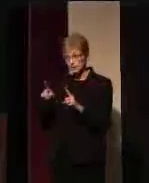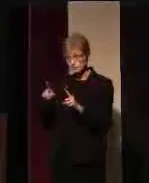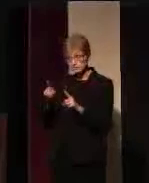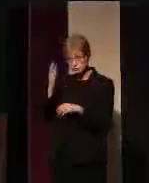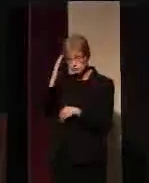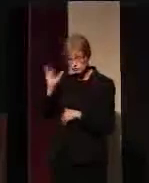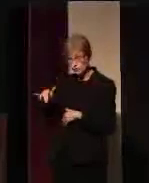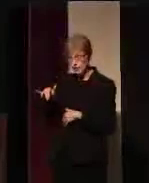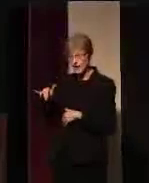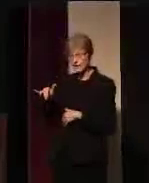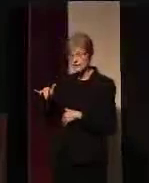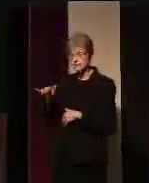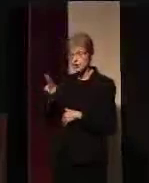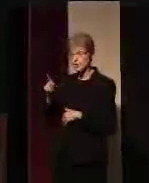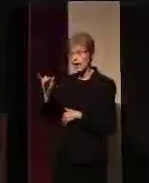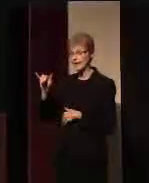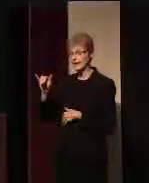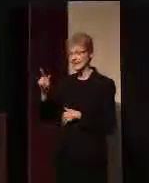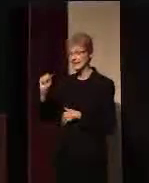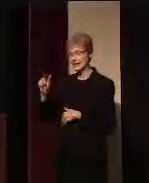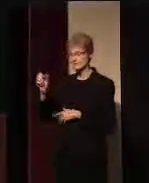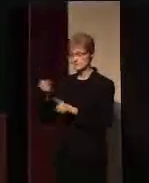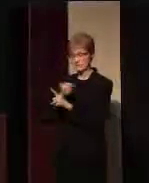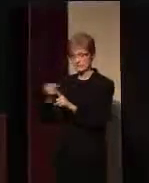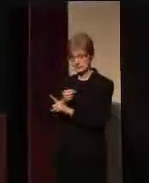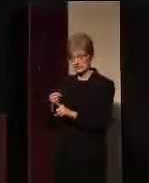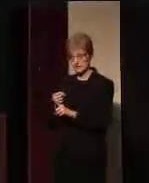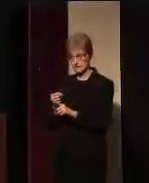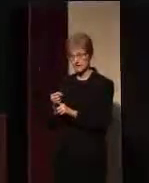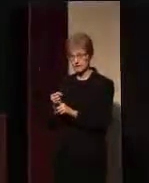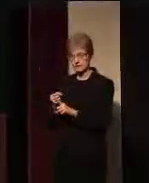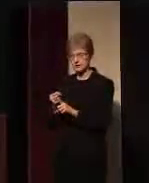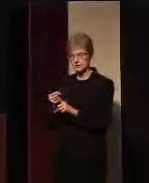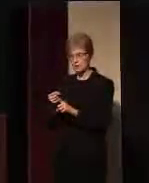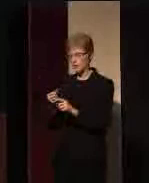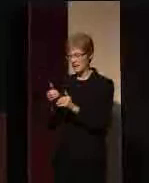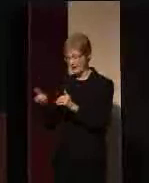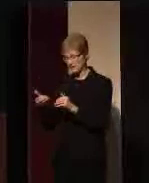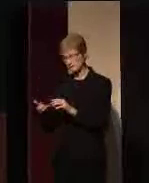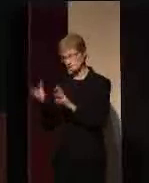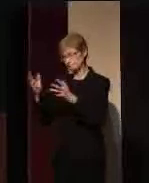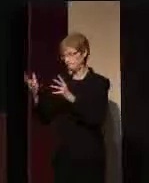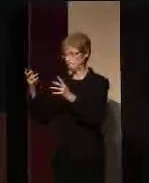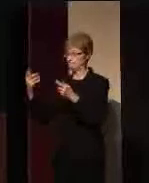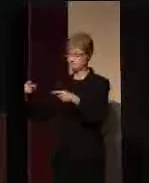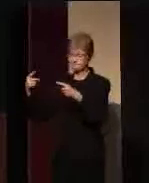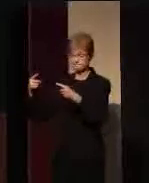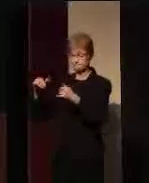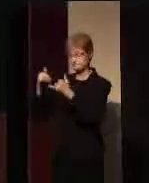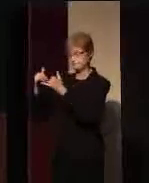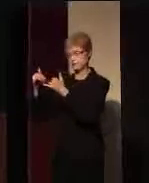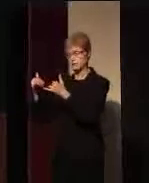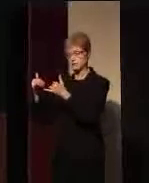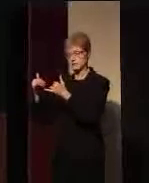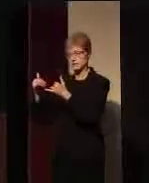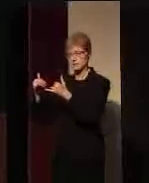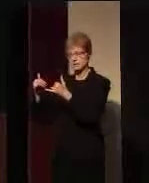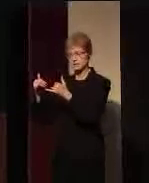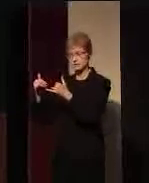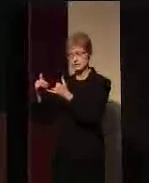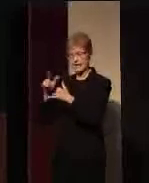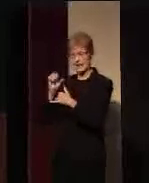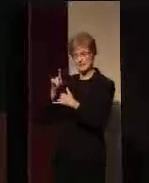that the Rodney King beating and the whole controversy that erupted in its aftermath, that did not change